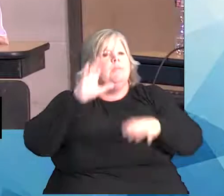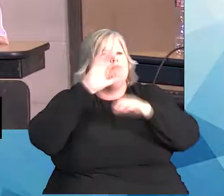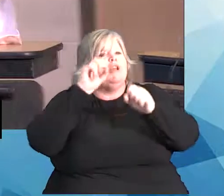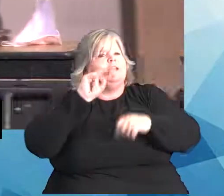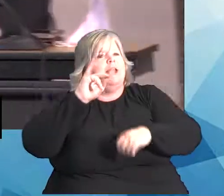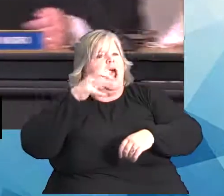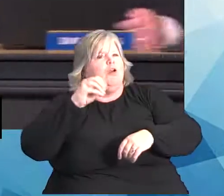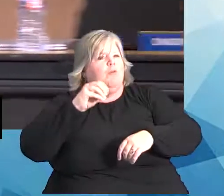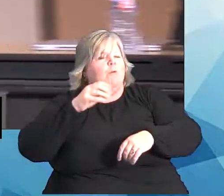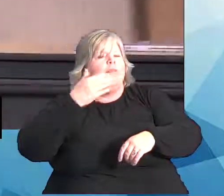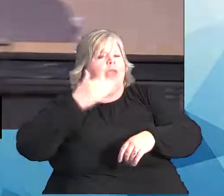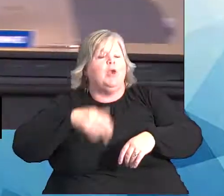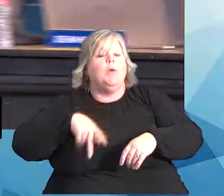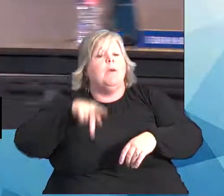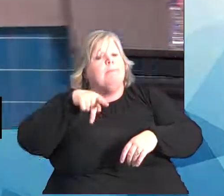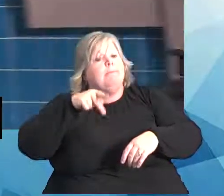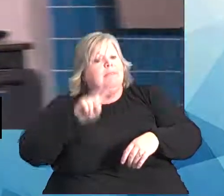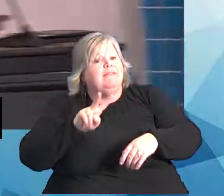PV?